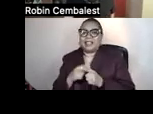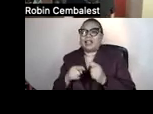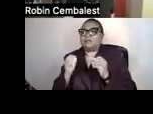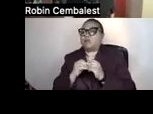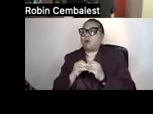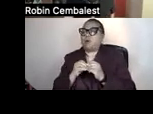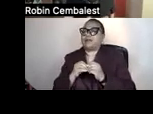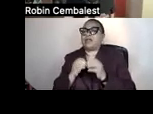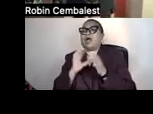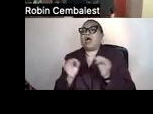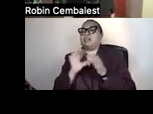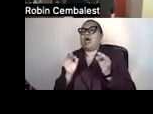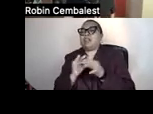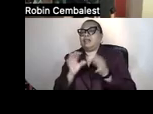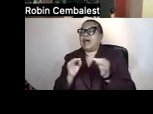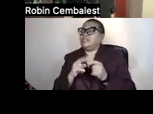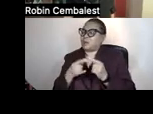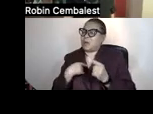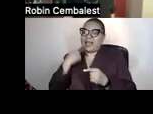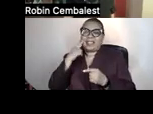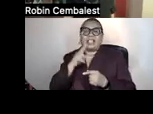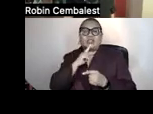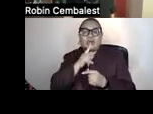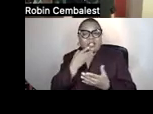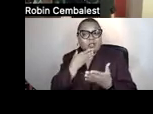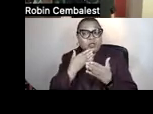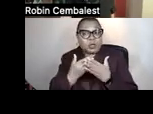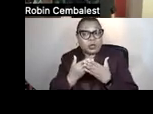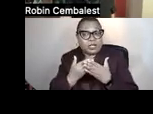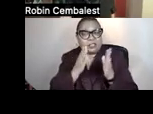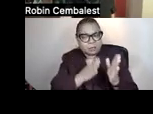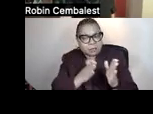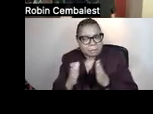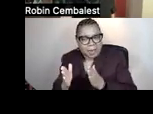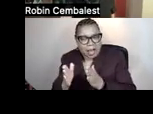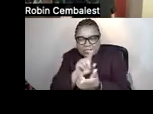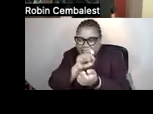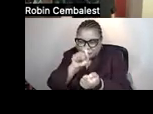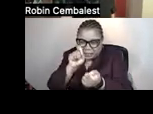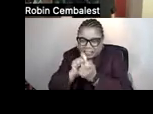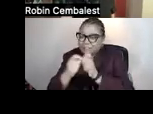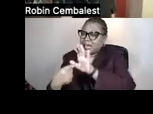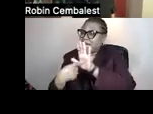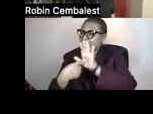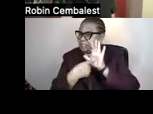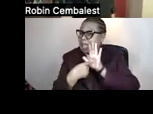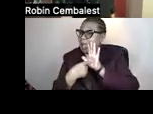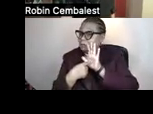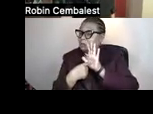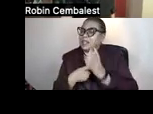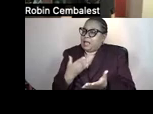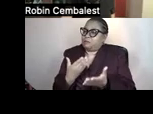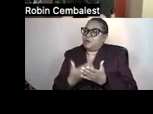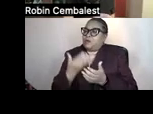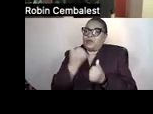of the monologue type of thing. So I think it's really good to prepare specific examples that prove